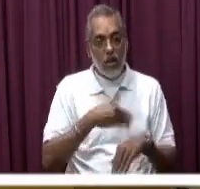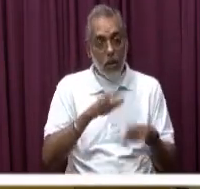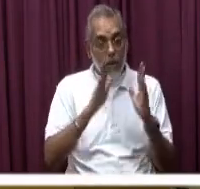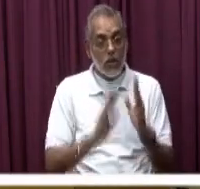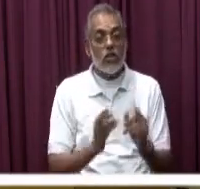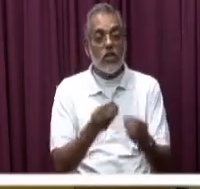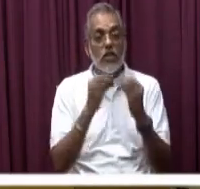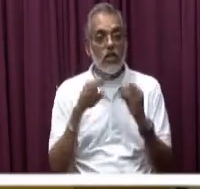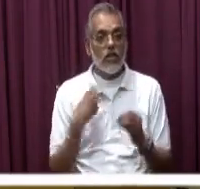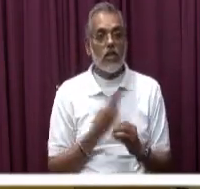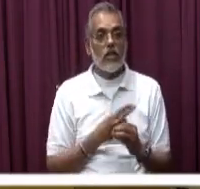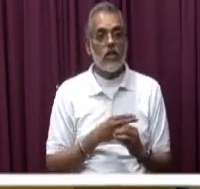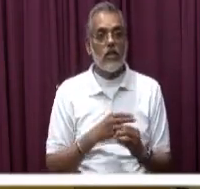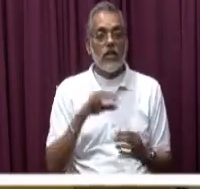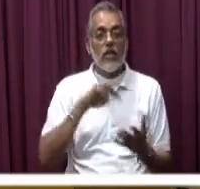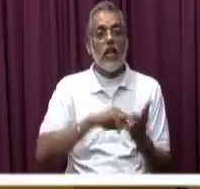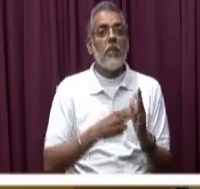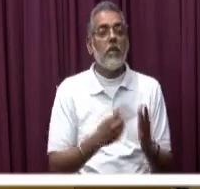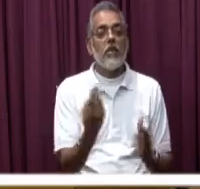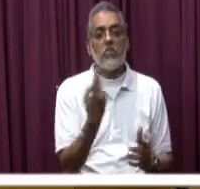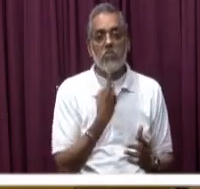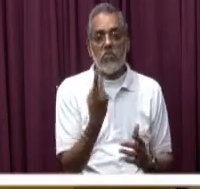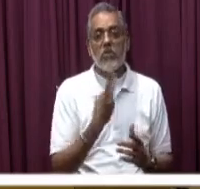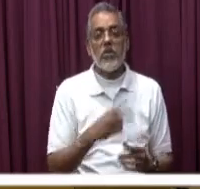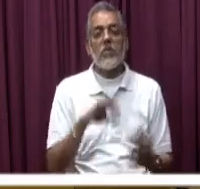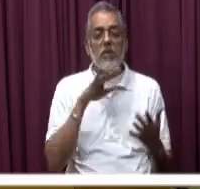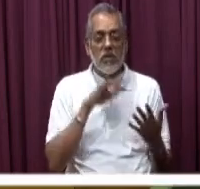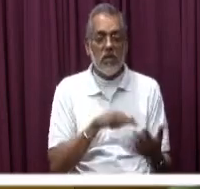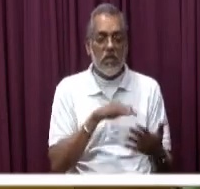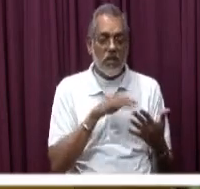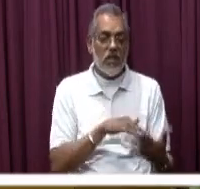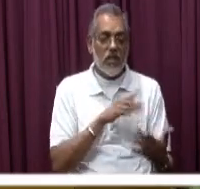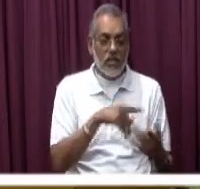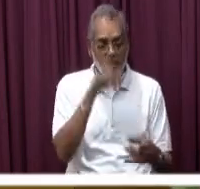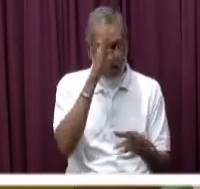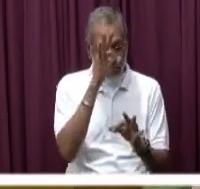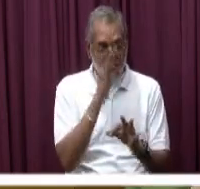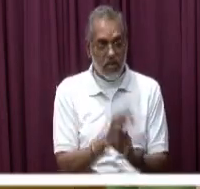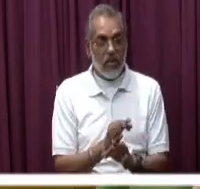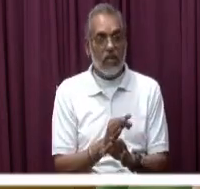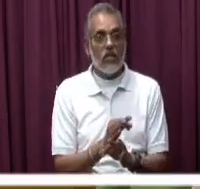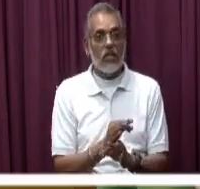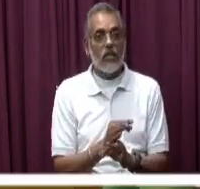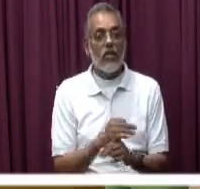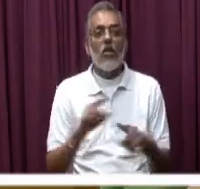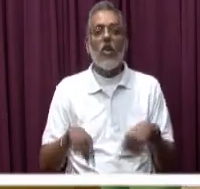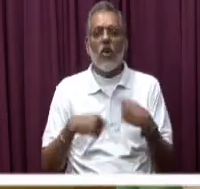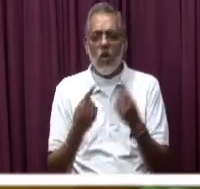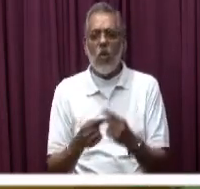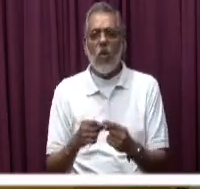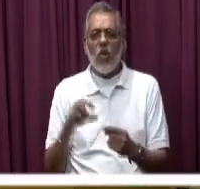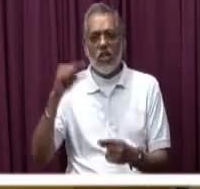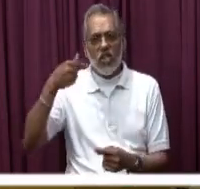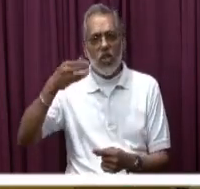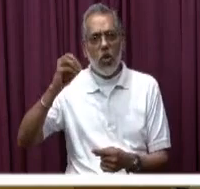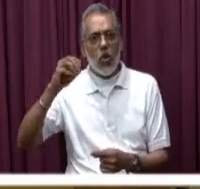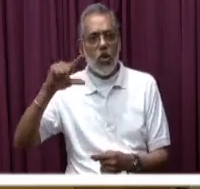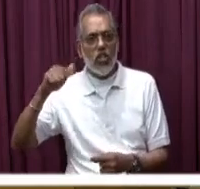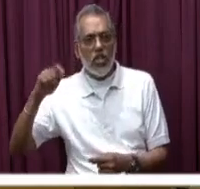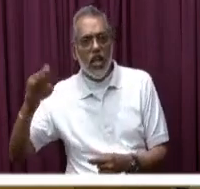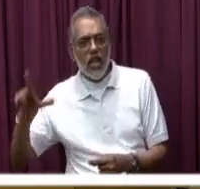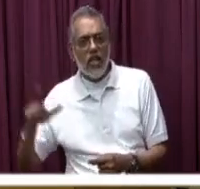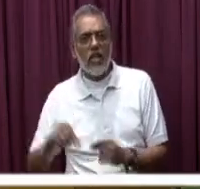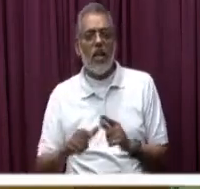means that you and I have to be studying our faith. We have to understand it. You ask Mr. Google all kind of questions about cooking